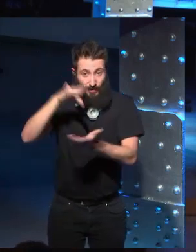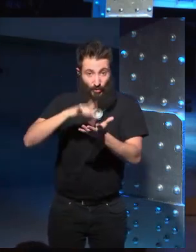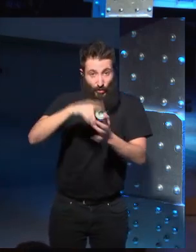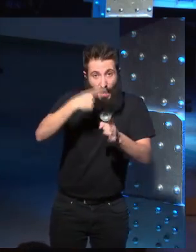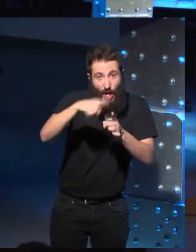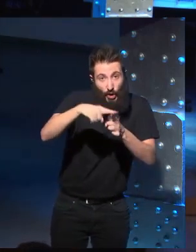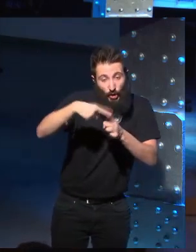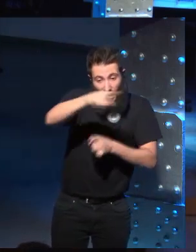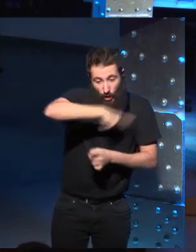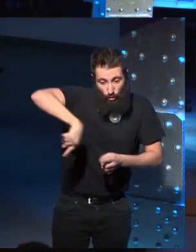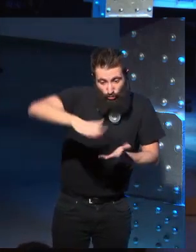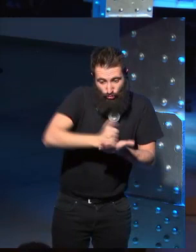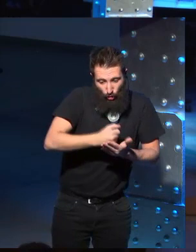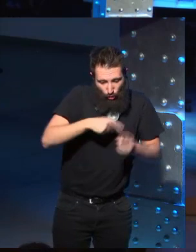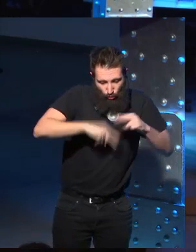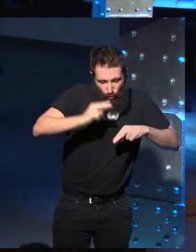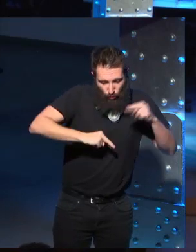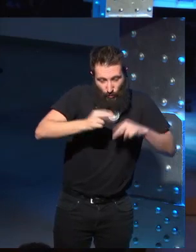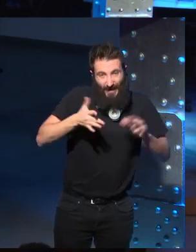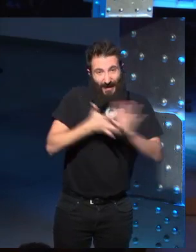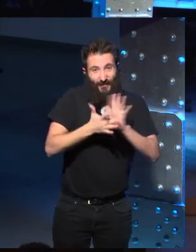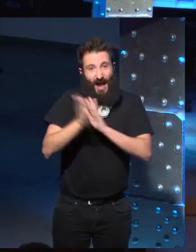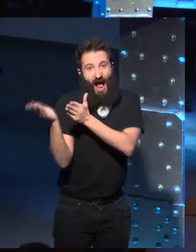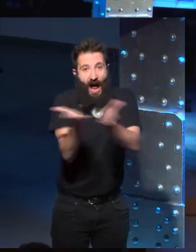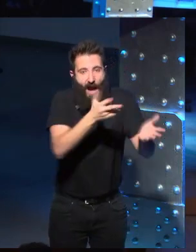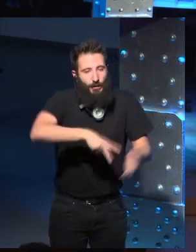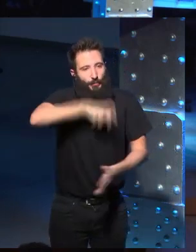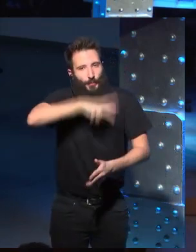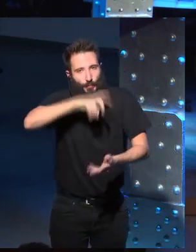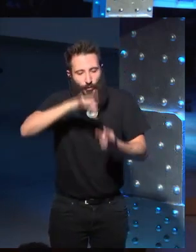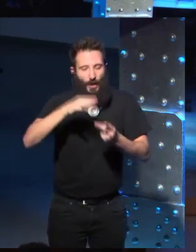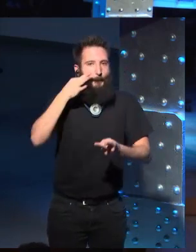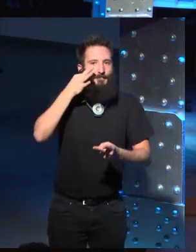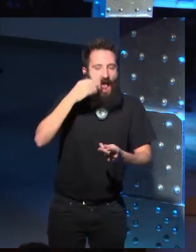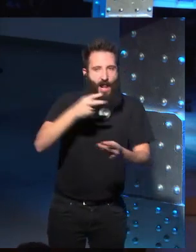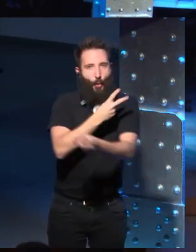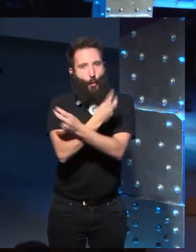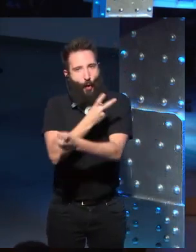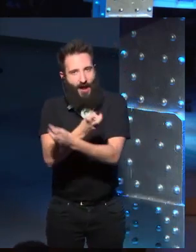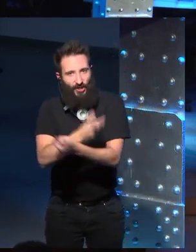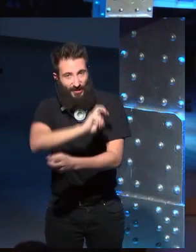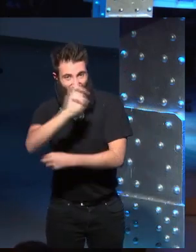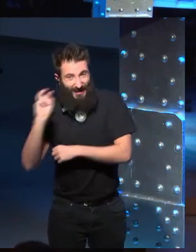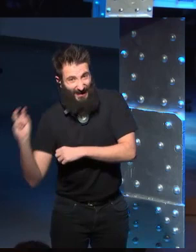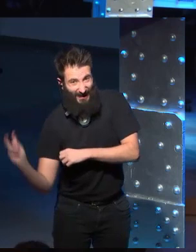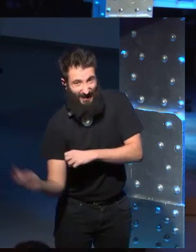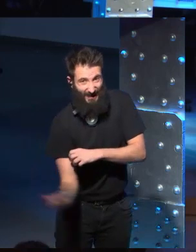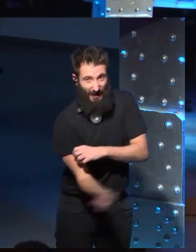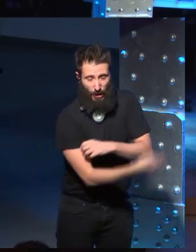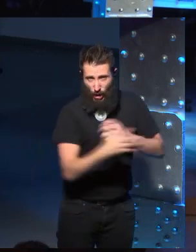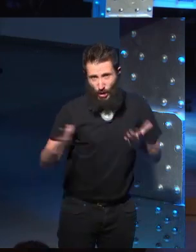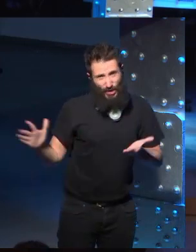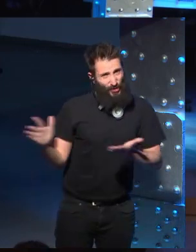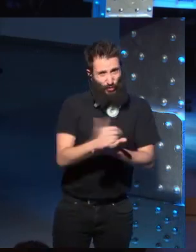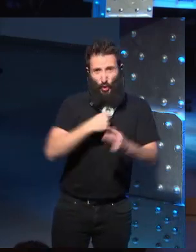of, our skin, the air we breathe, the ground we walk on, is made of atoms. What's an atom?